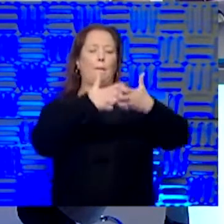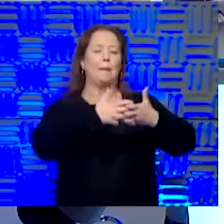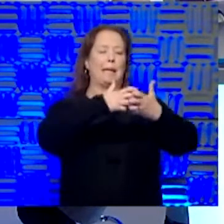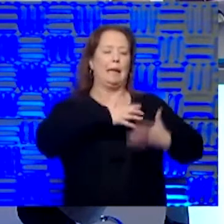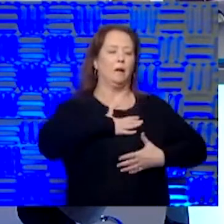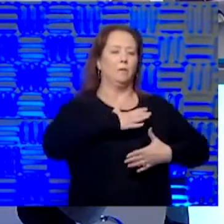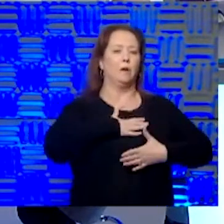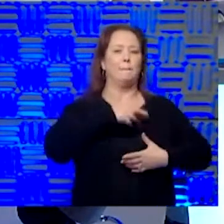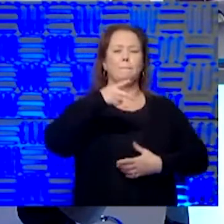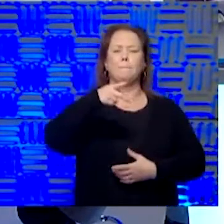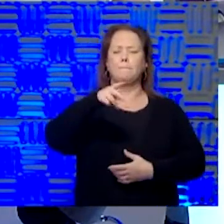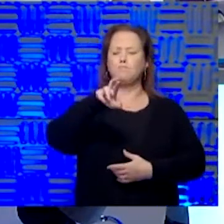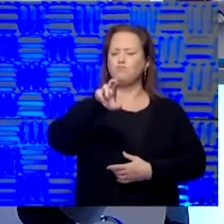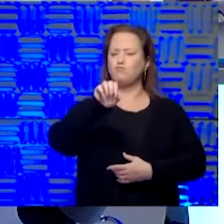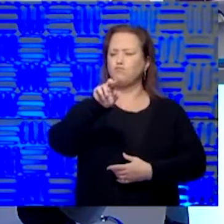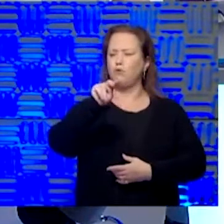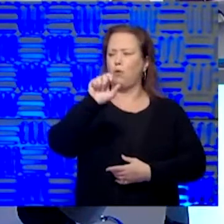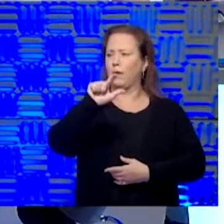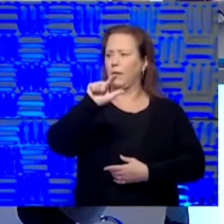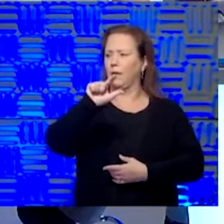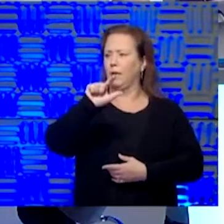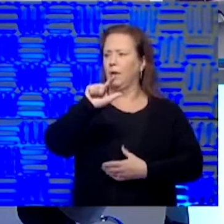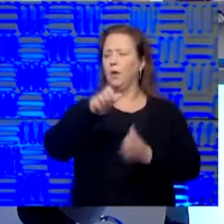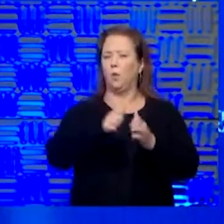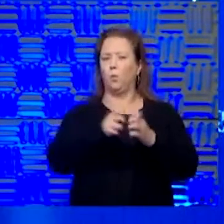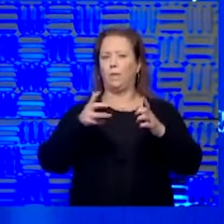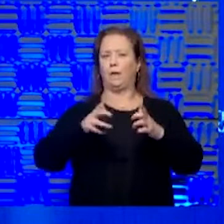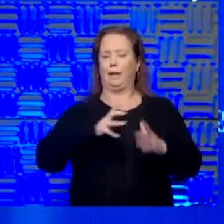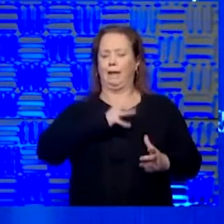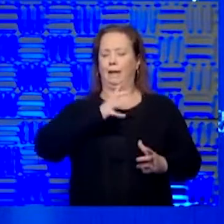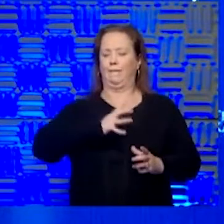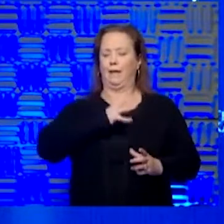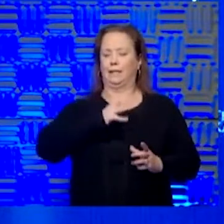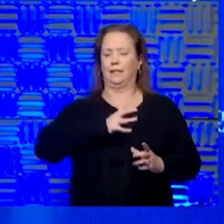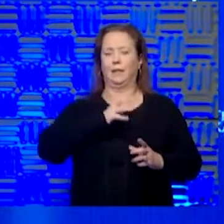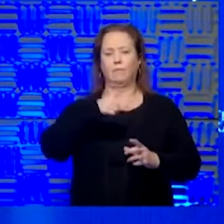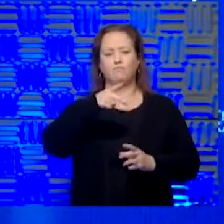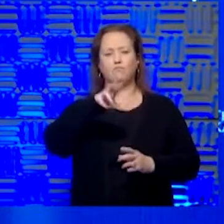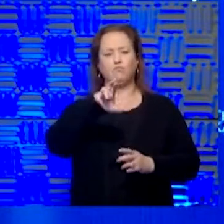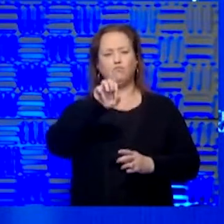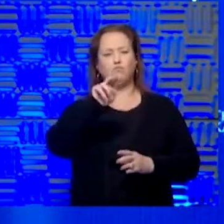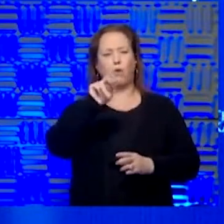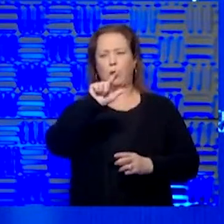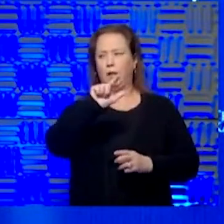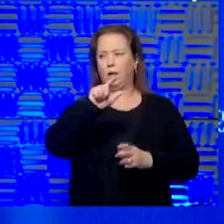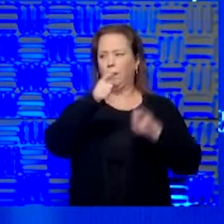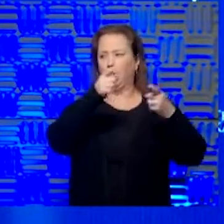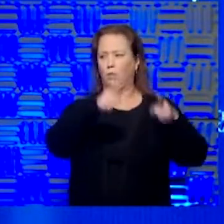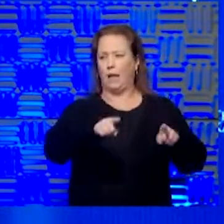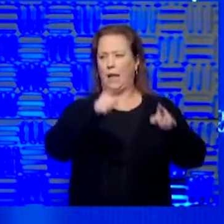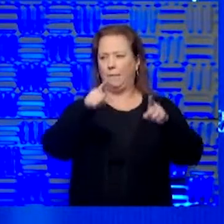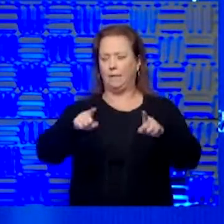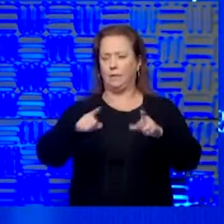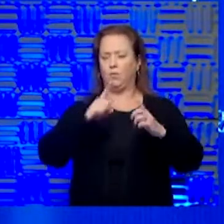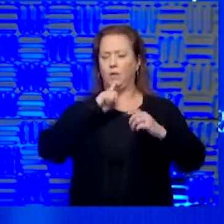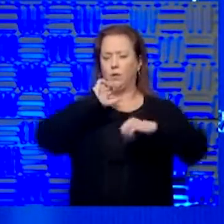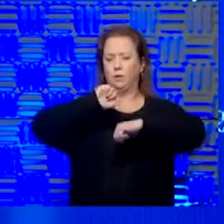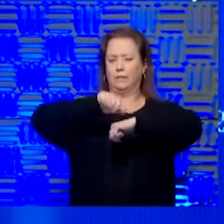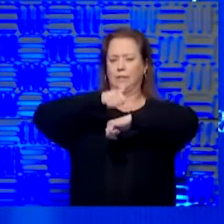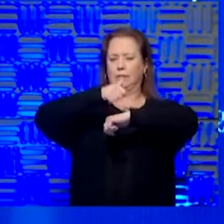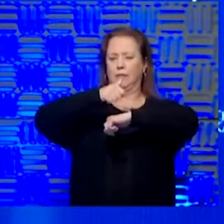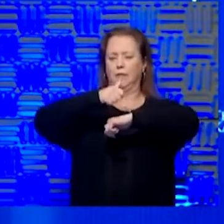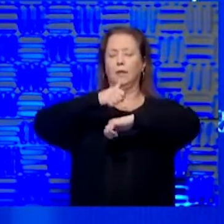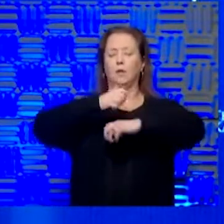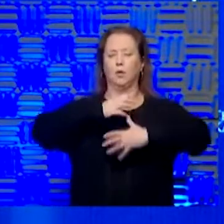So proning, without trying to get all fancy about this, what happens when you lay down and you're on